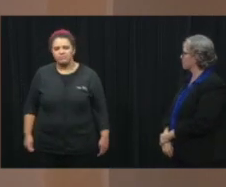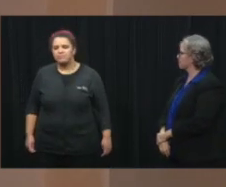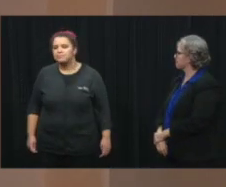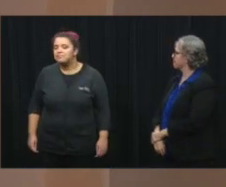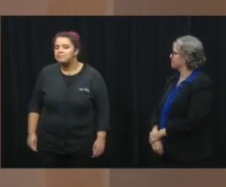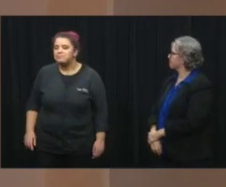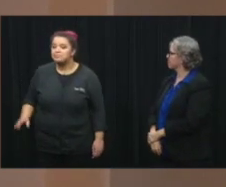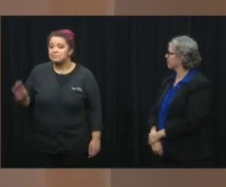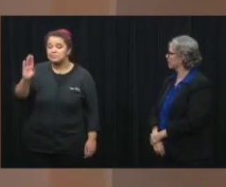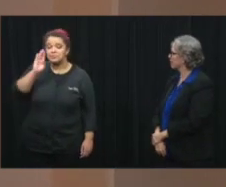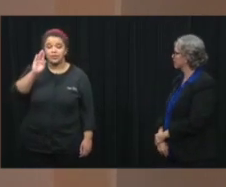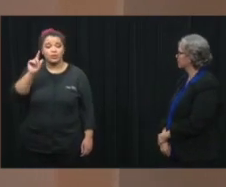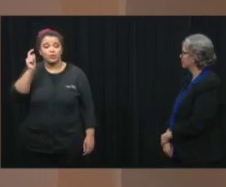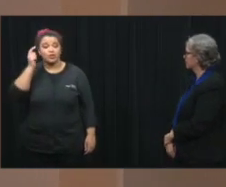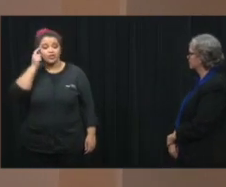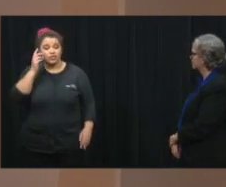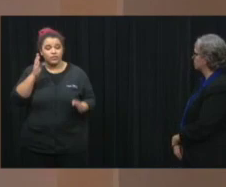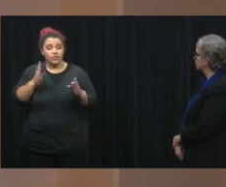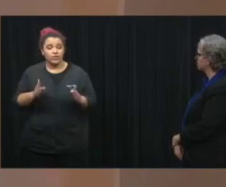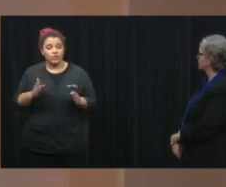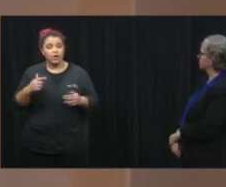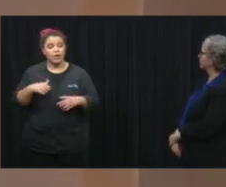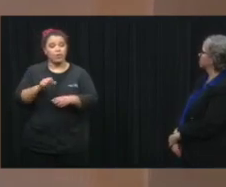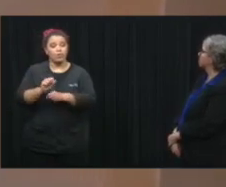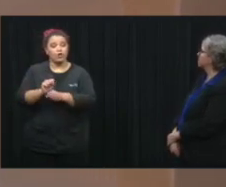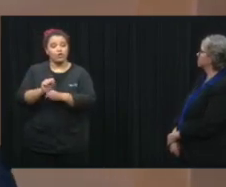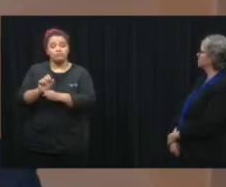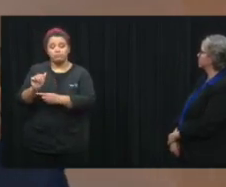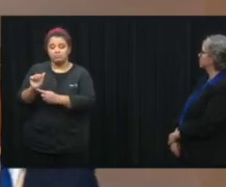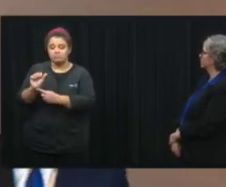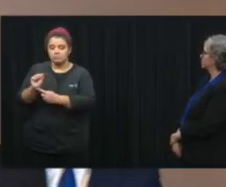Hi, Governor Julie Carr-Smythe at the Associated Press.